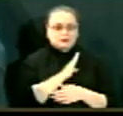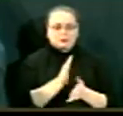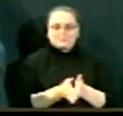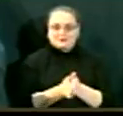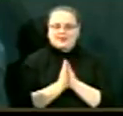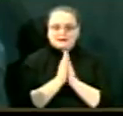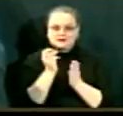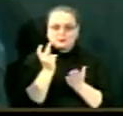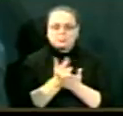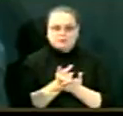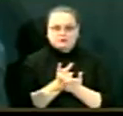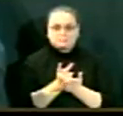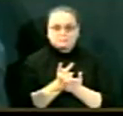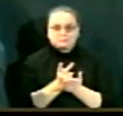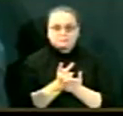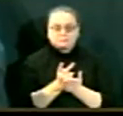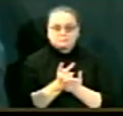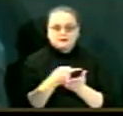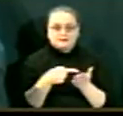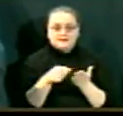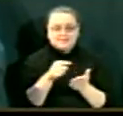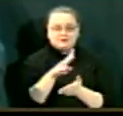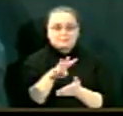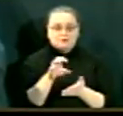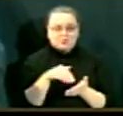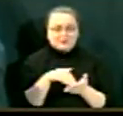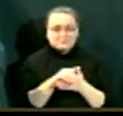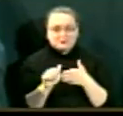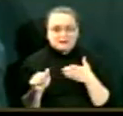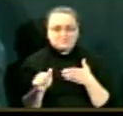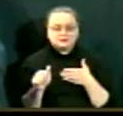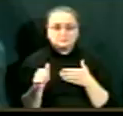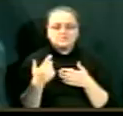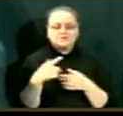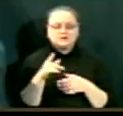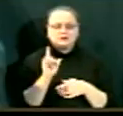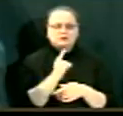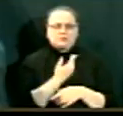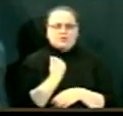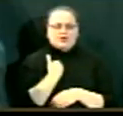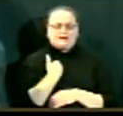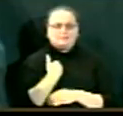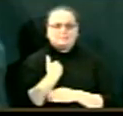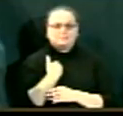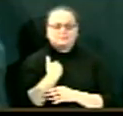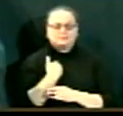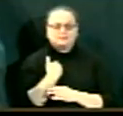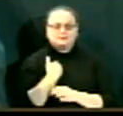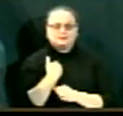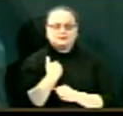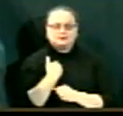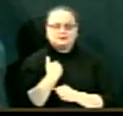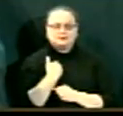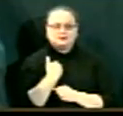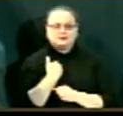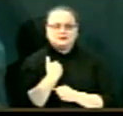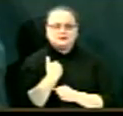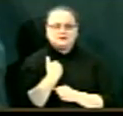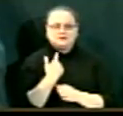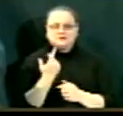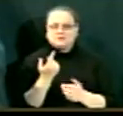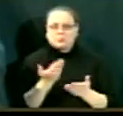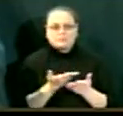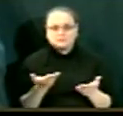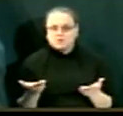to approve the expenditure of $400,000. Do we have a single